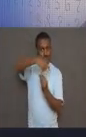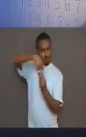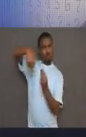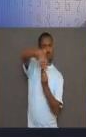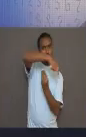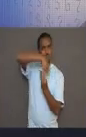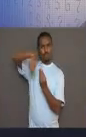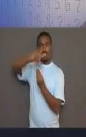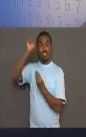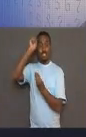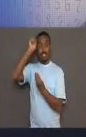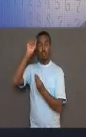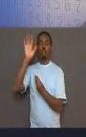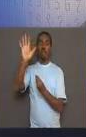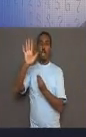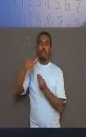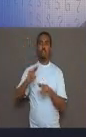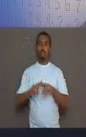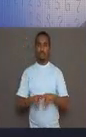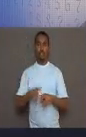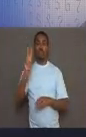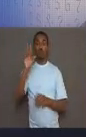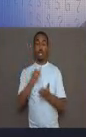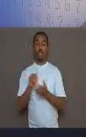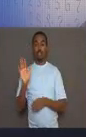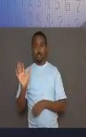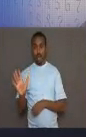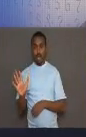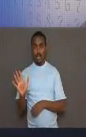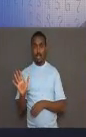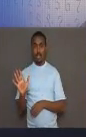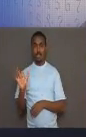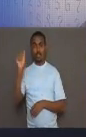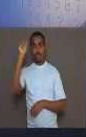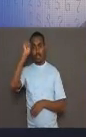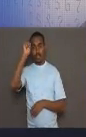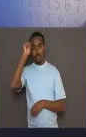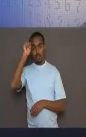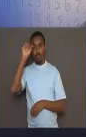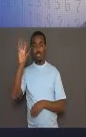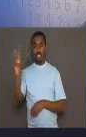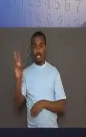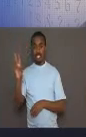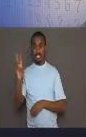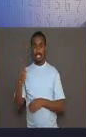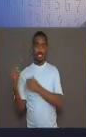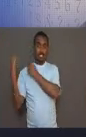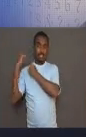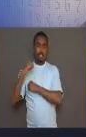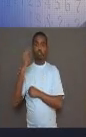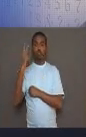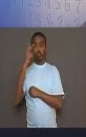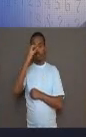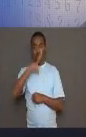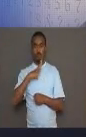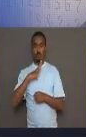Shenzhou 5. In 2005, Shenzhou 6 carried 2 men